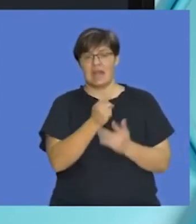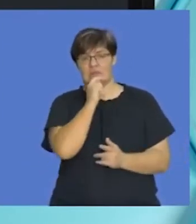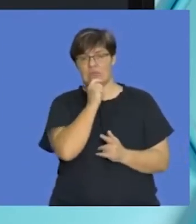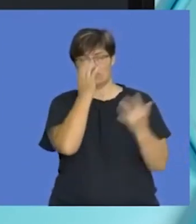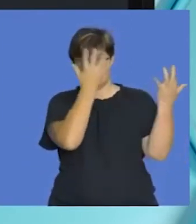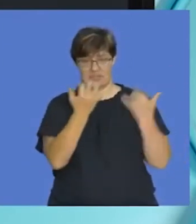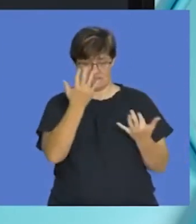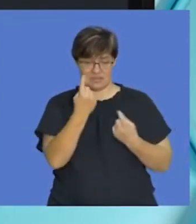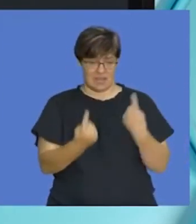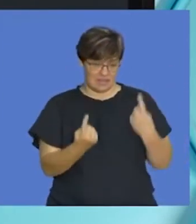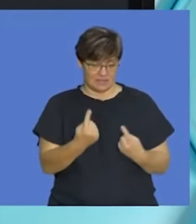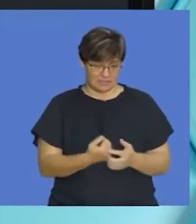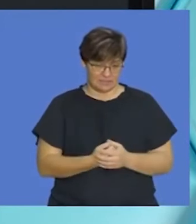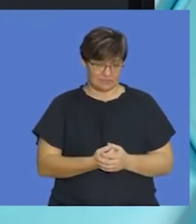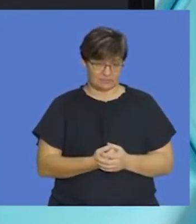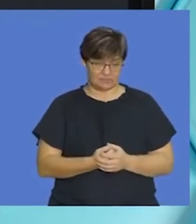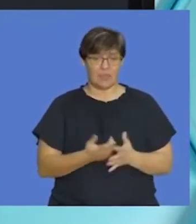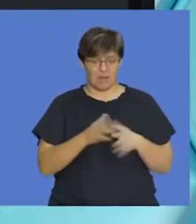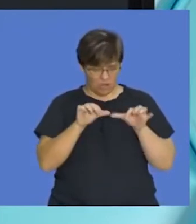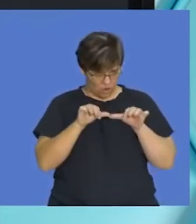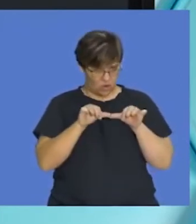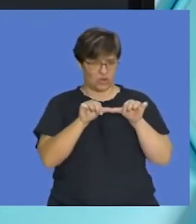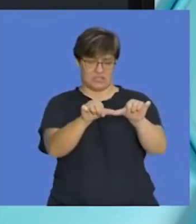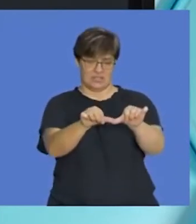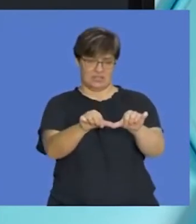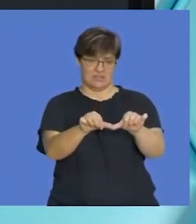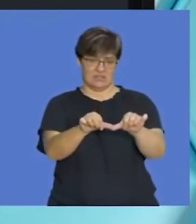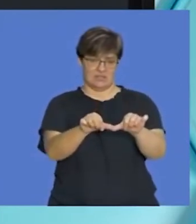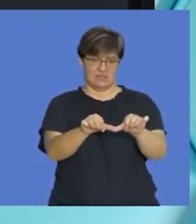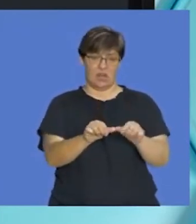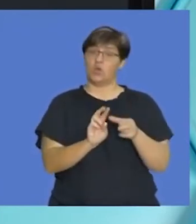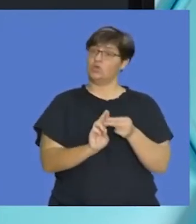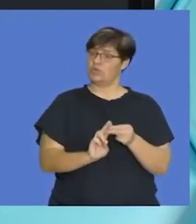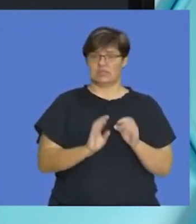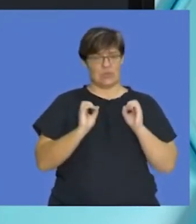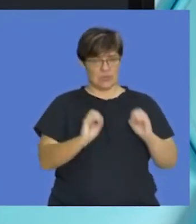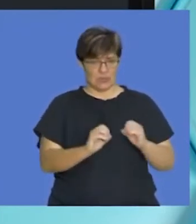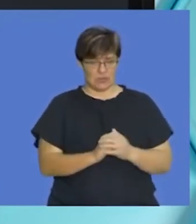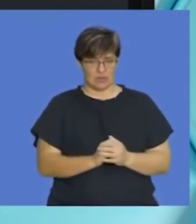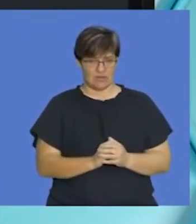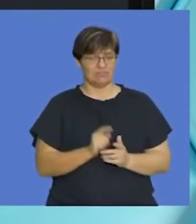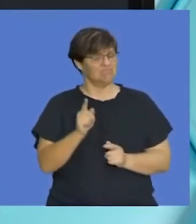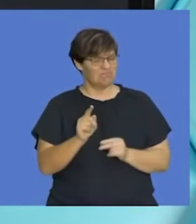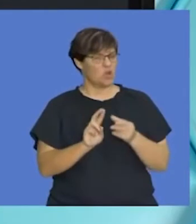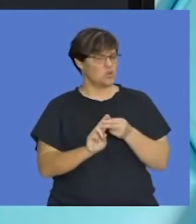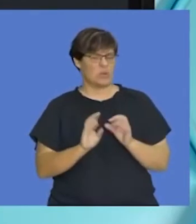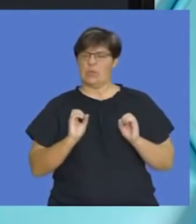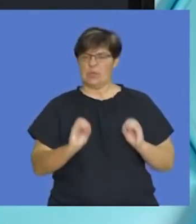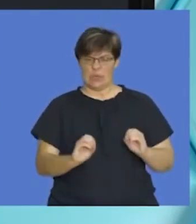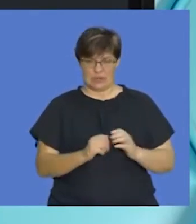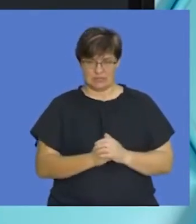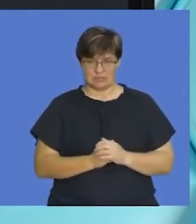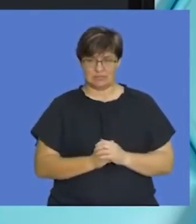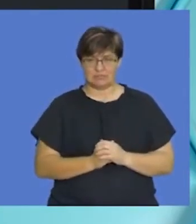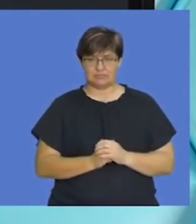it to you and you can use it in a calculation, okay? But it's a constant, no units. It's one of the few things you